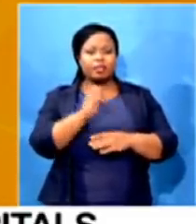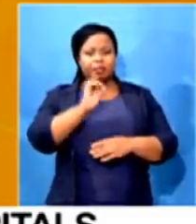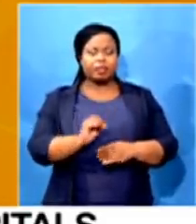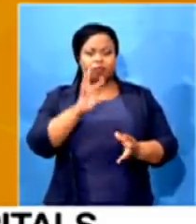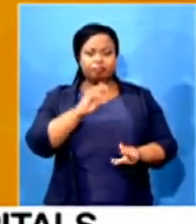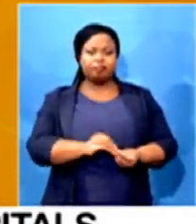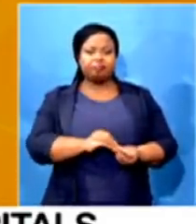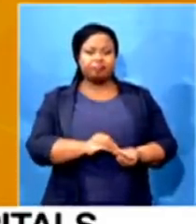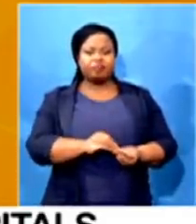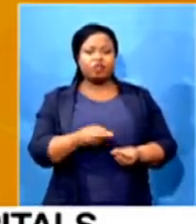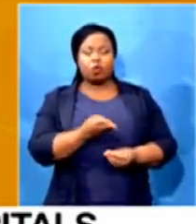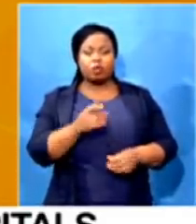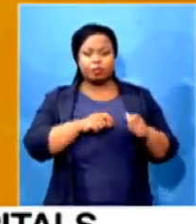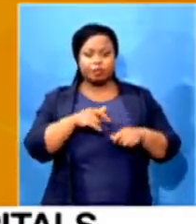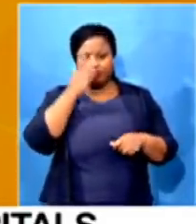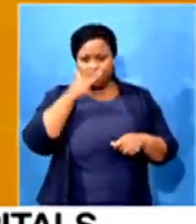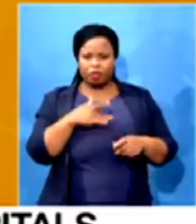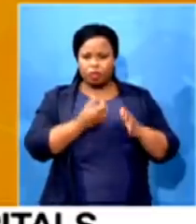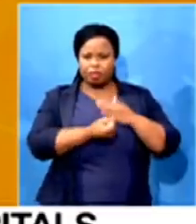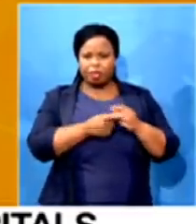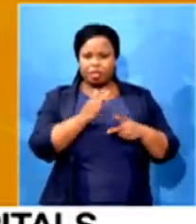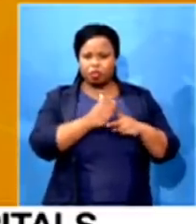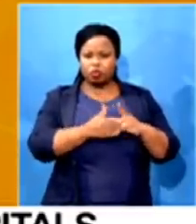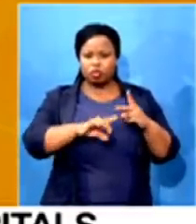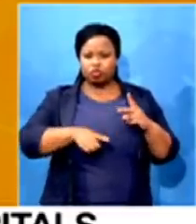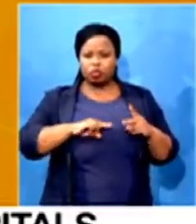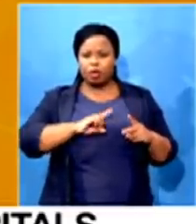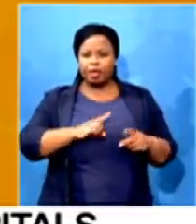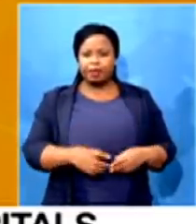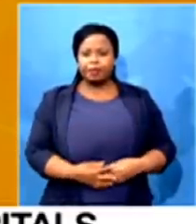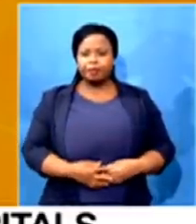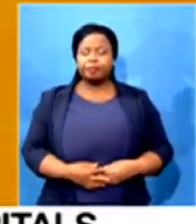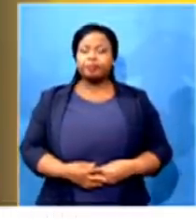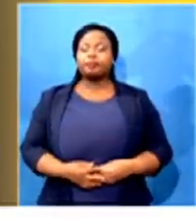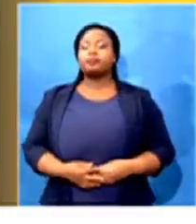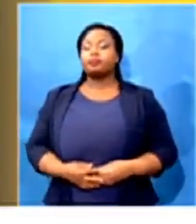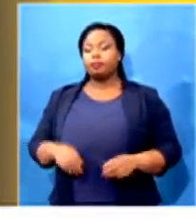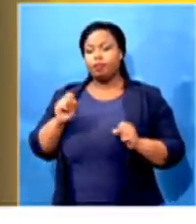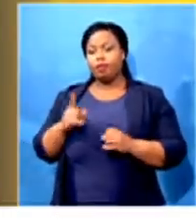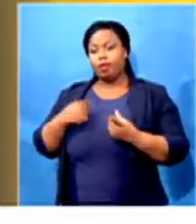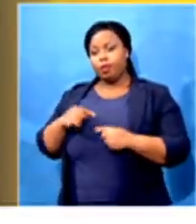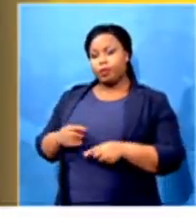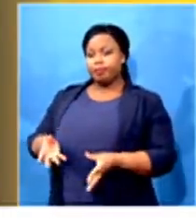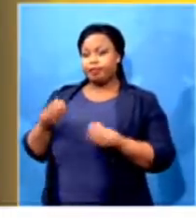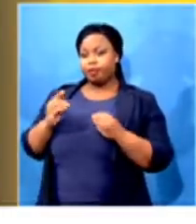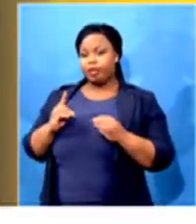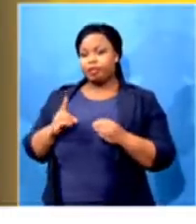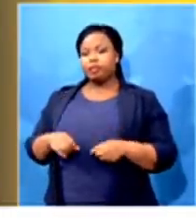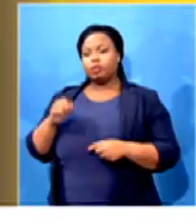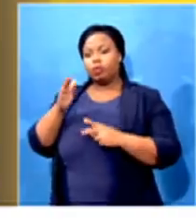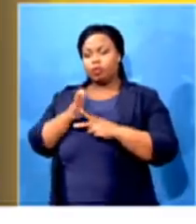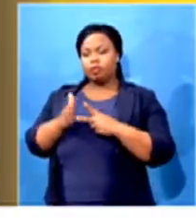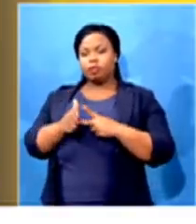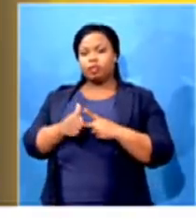total number. What's happening there? Why? Well, what we found in those areas,